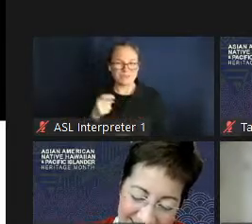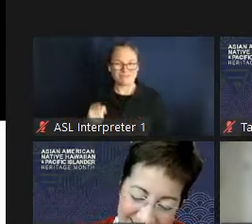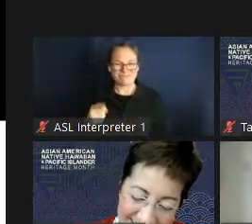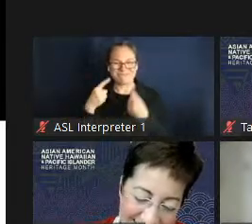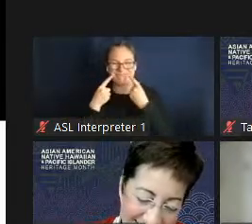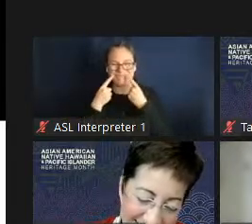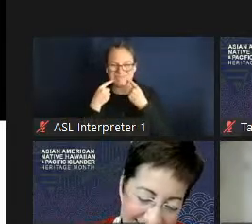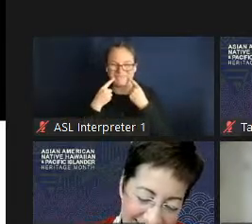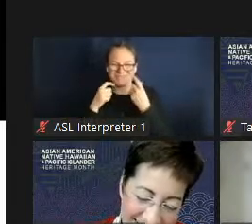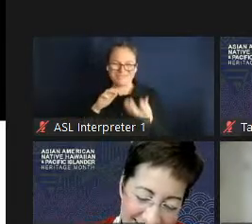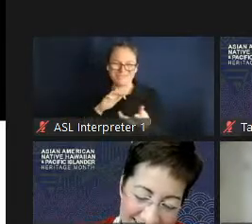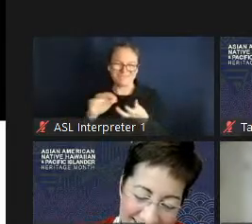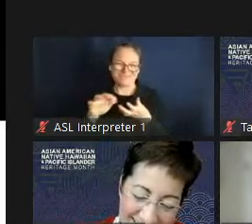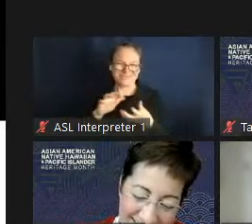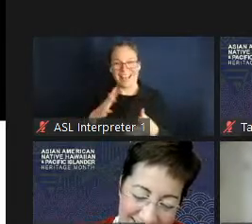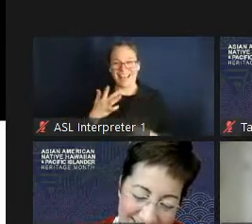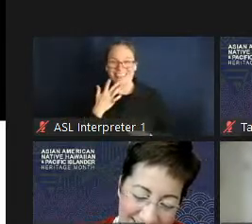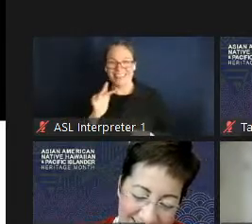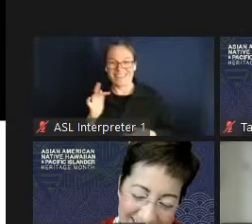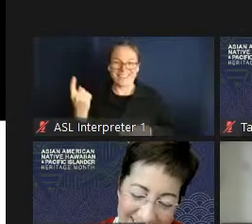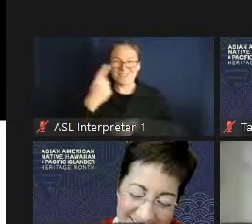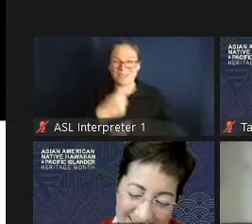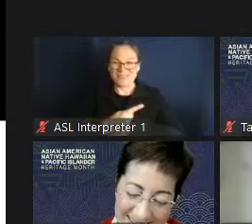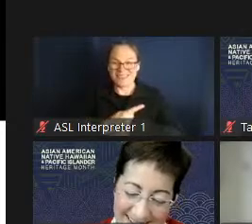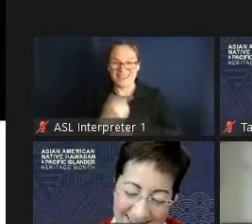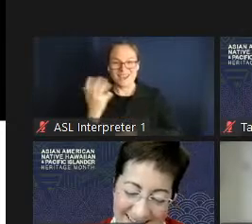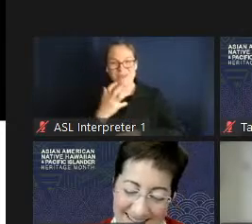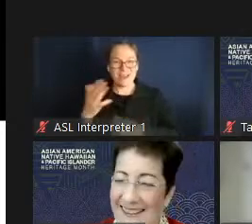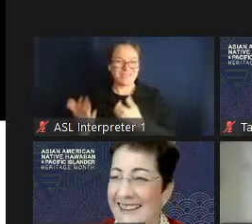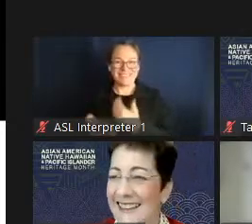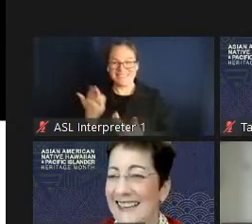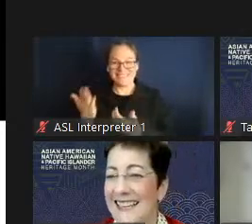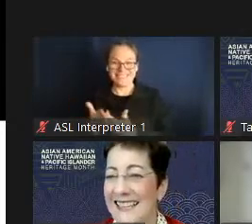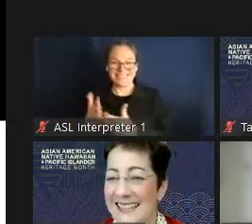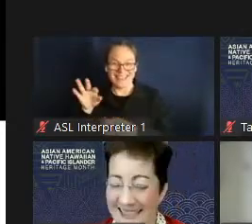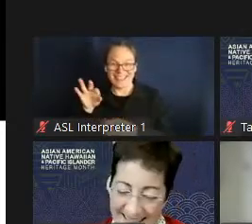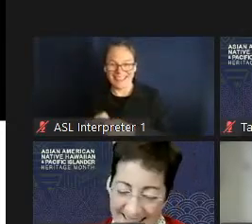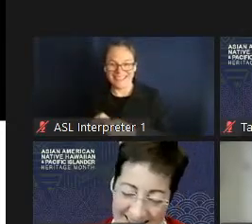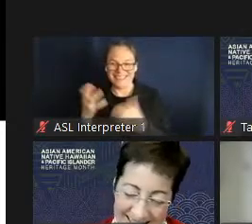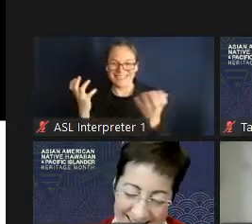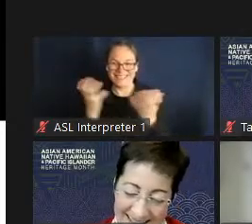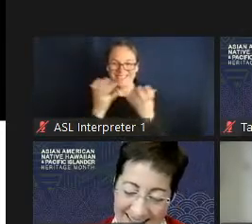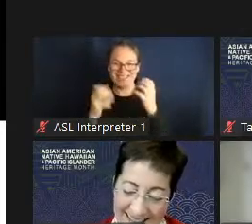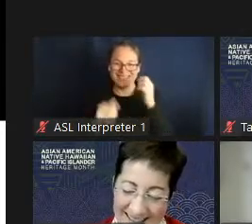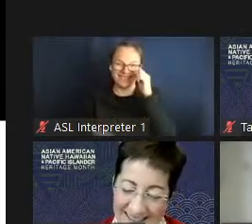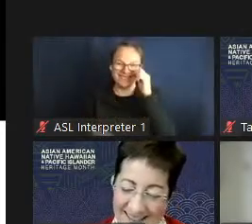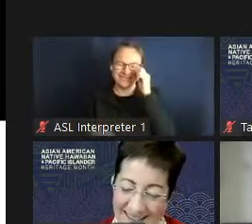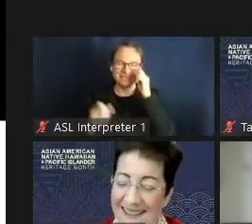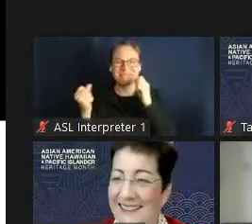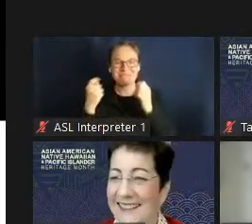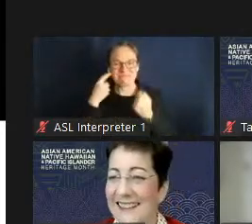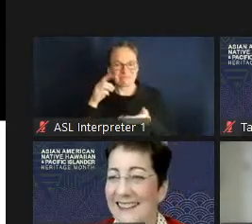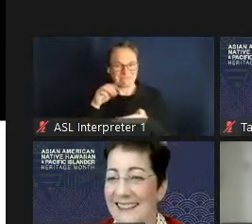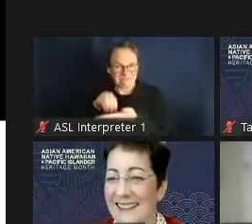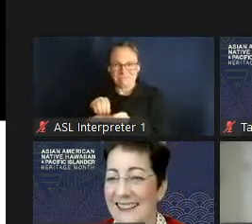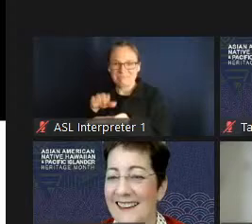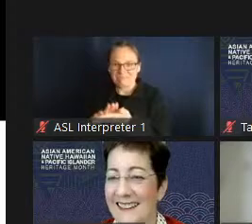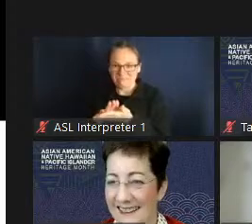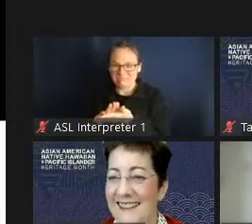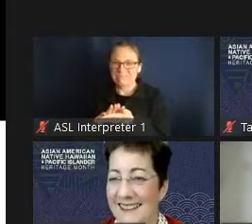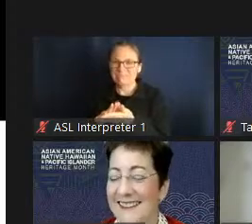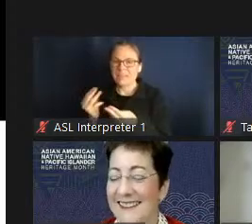Madam Chair. My lucky day. Should every election be so easy? Yes, just for the record, Madam Chair, that motion passed